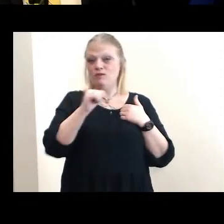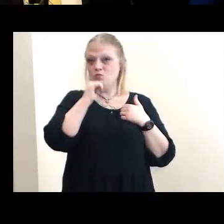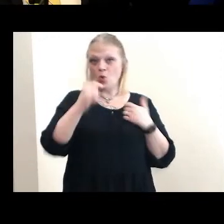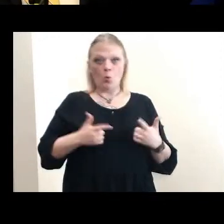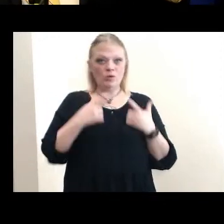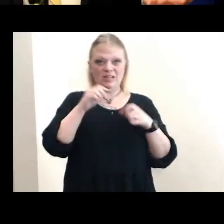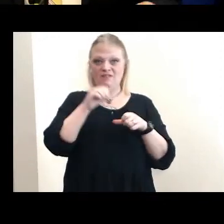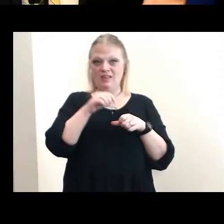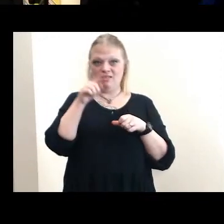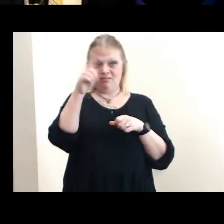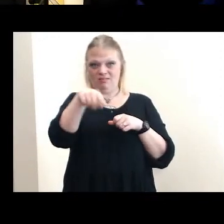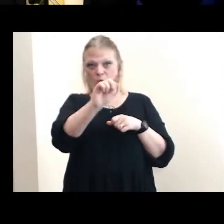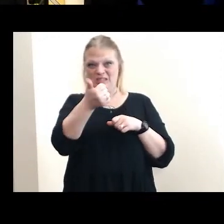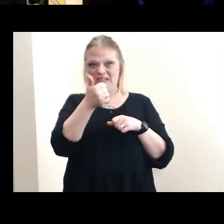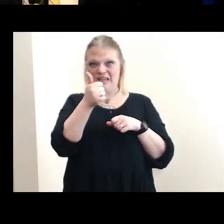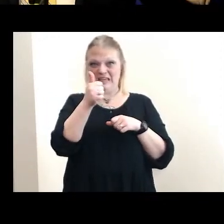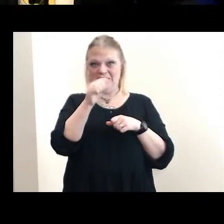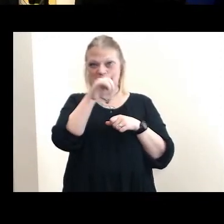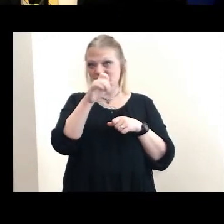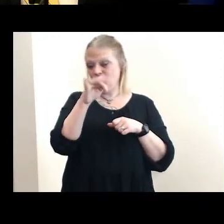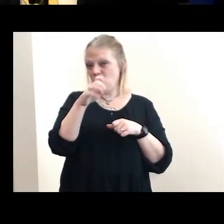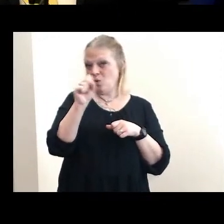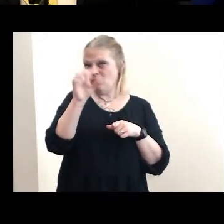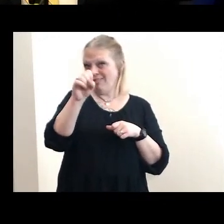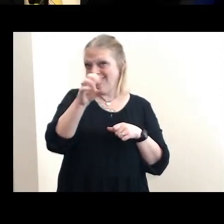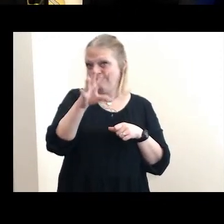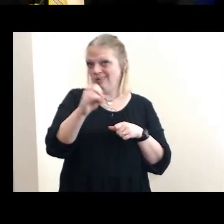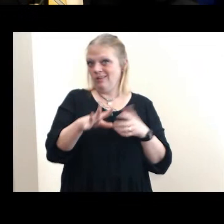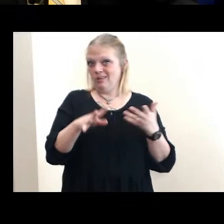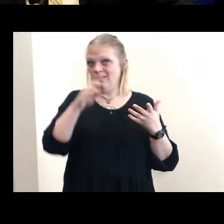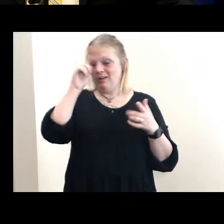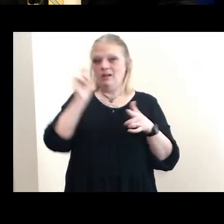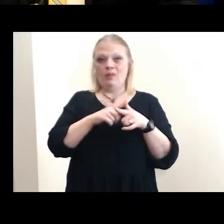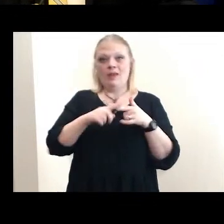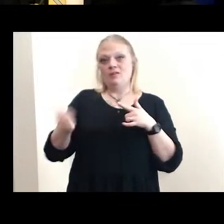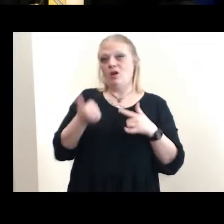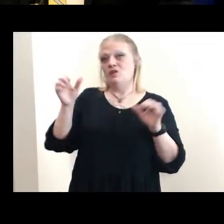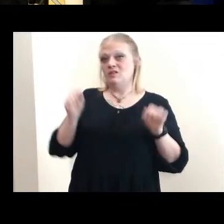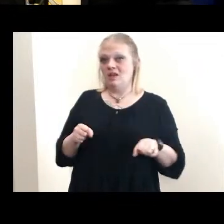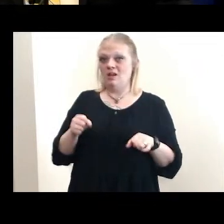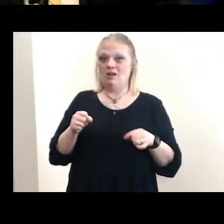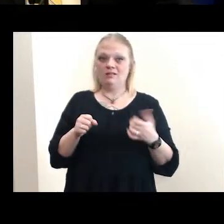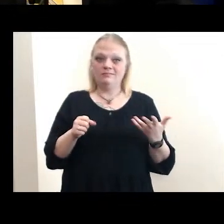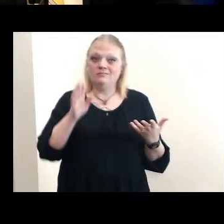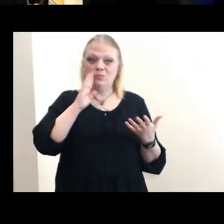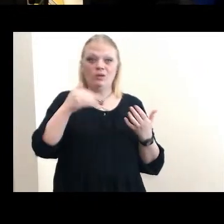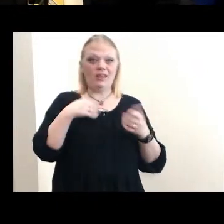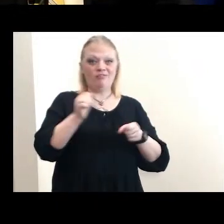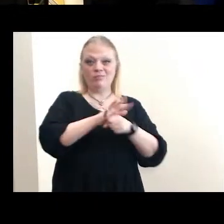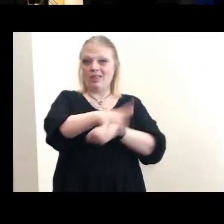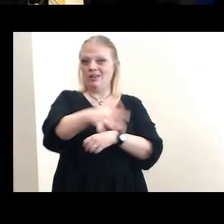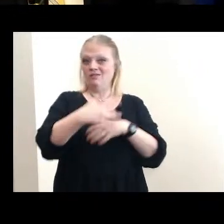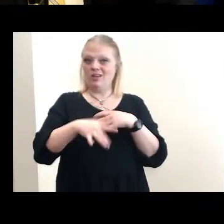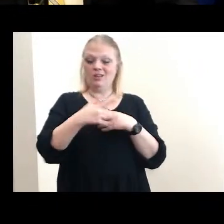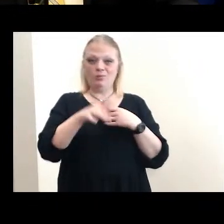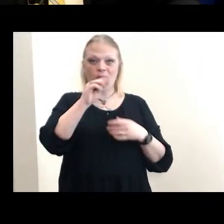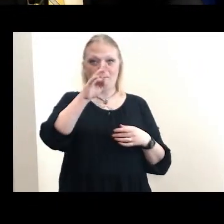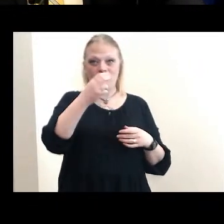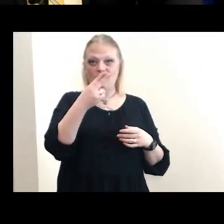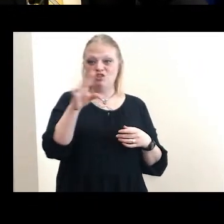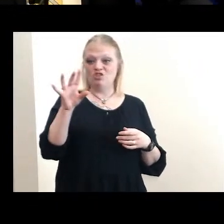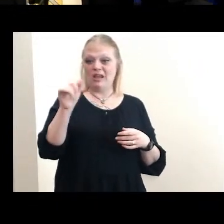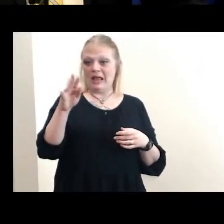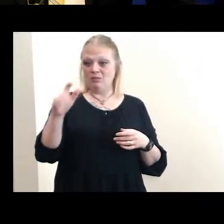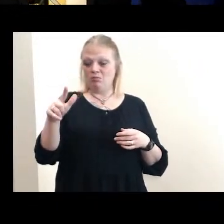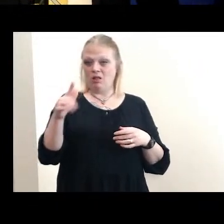and you want an appointment, I'm pretty certain there's going to be thousands of appointments available for March and April available starting at 8 o'clock